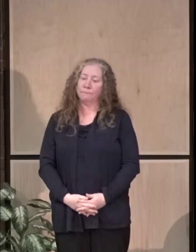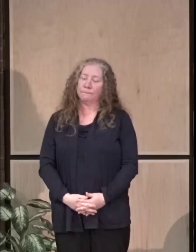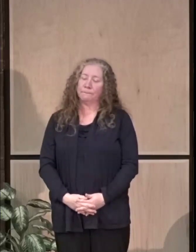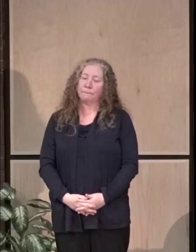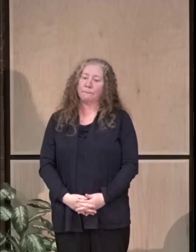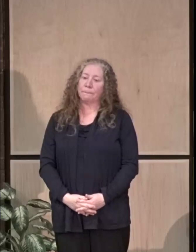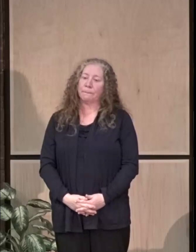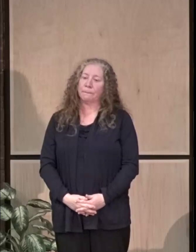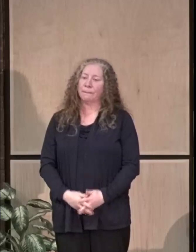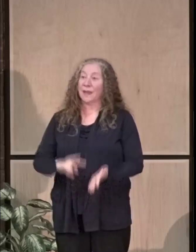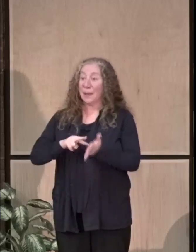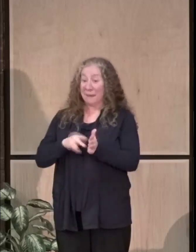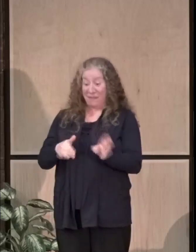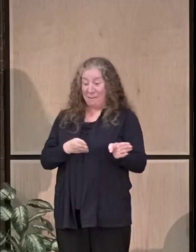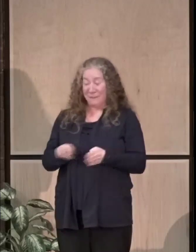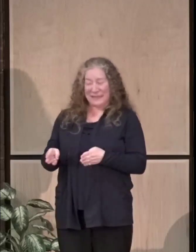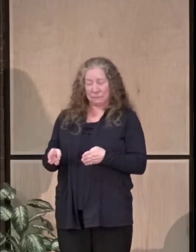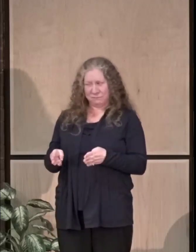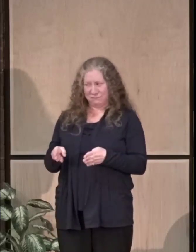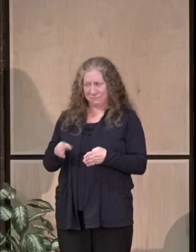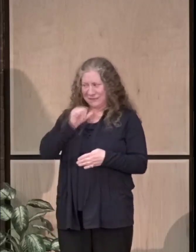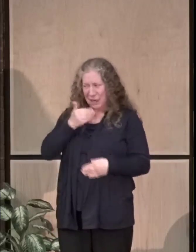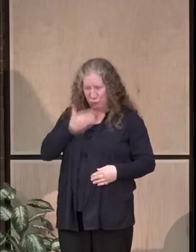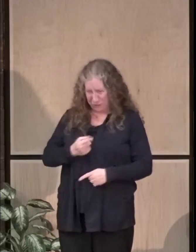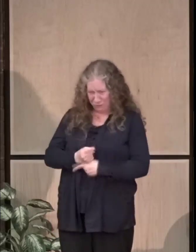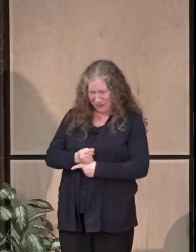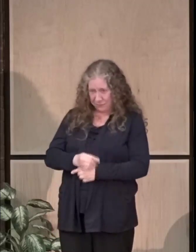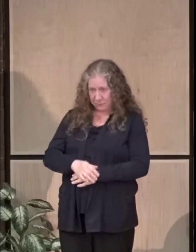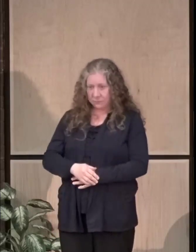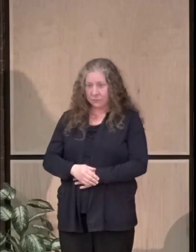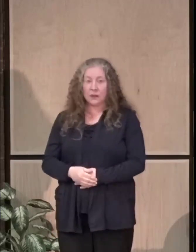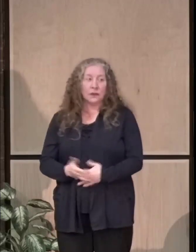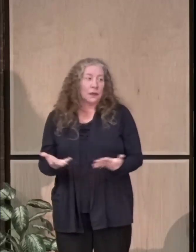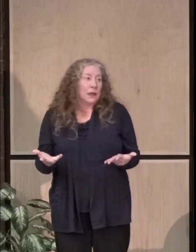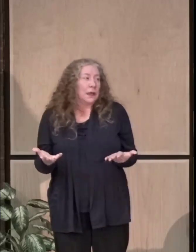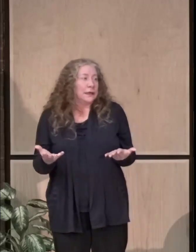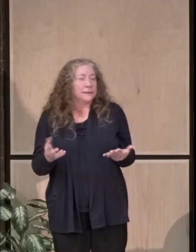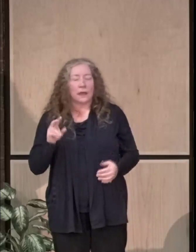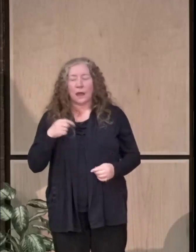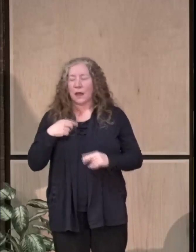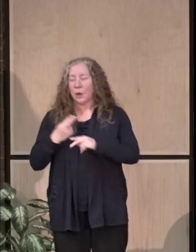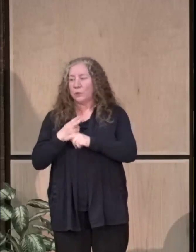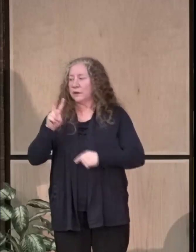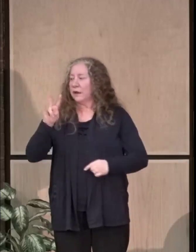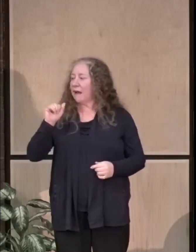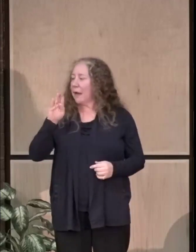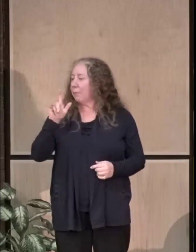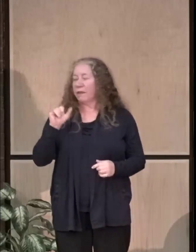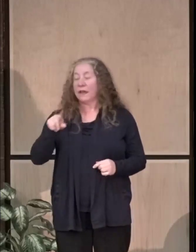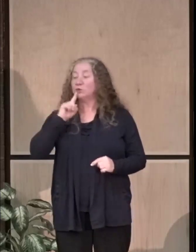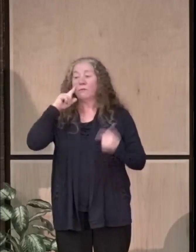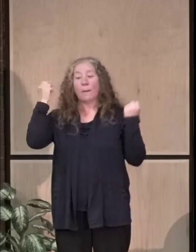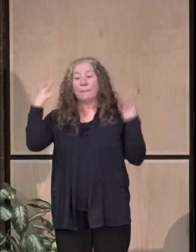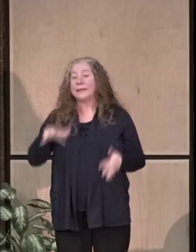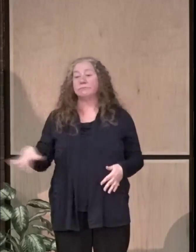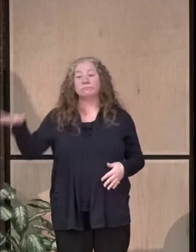So this was not a good plan, was it? I think it's a viable plan. It's one that's used often to have the family